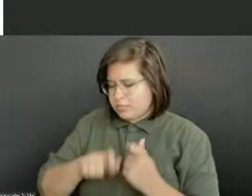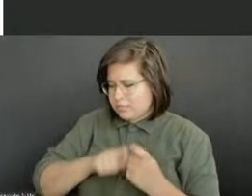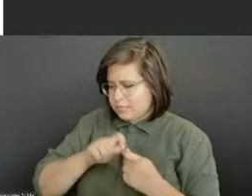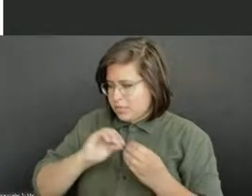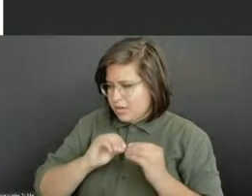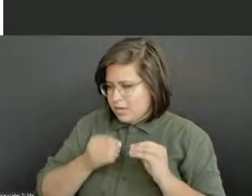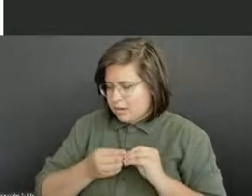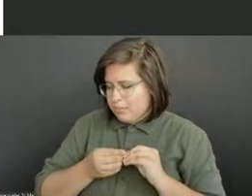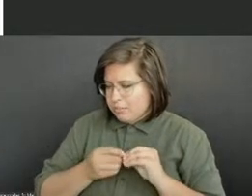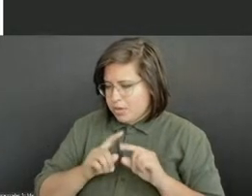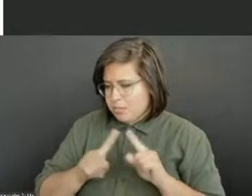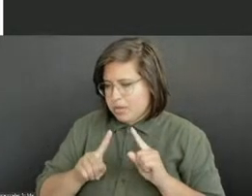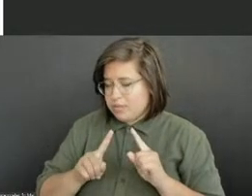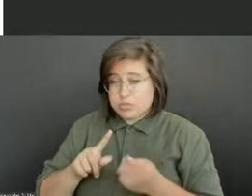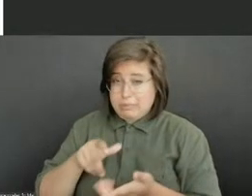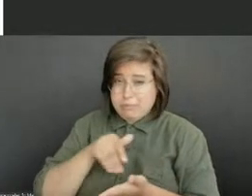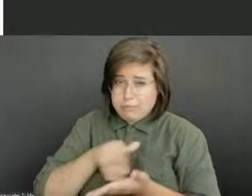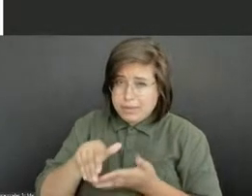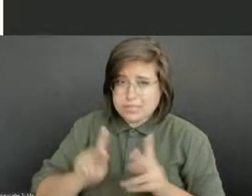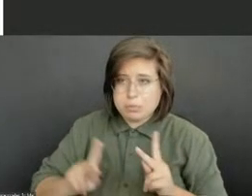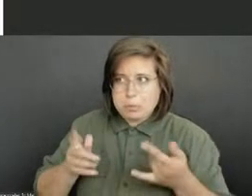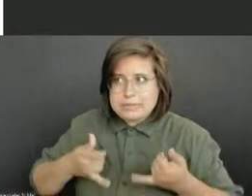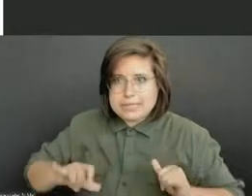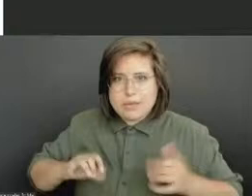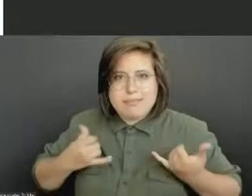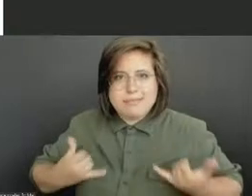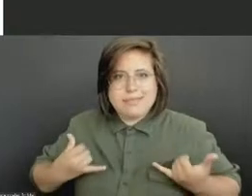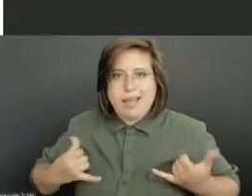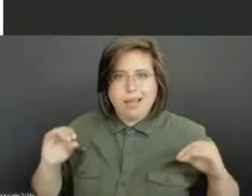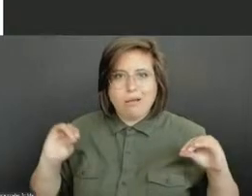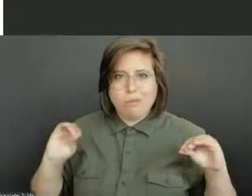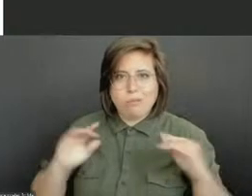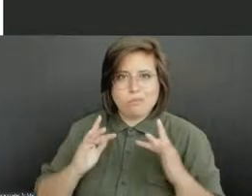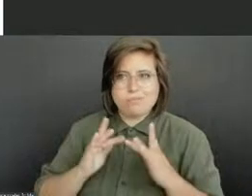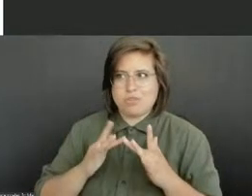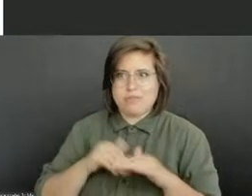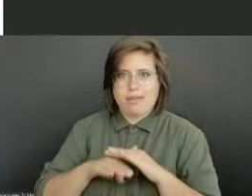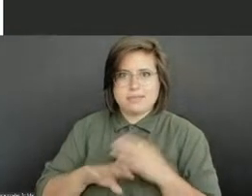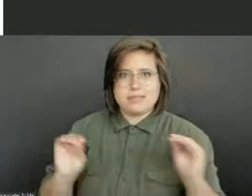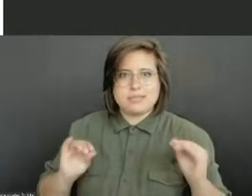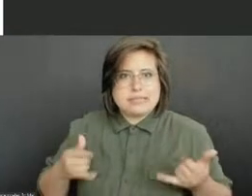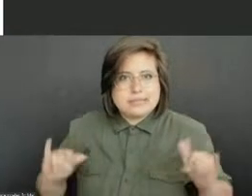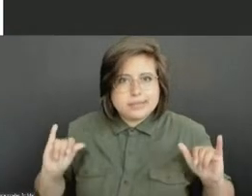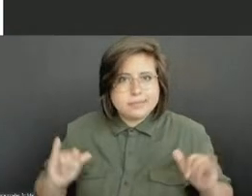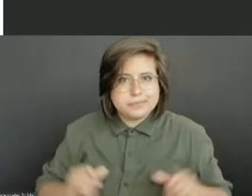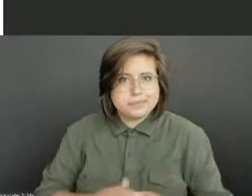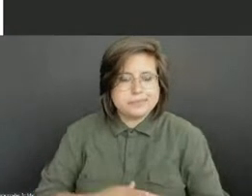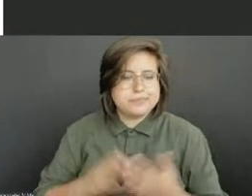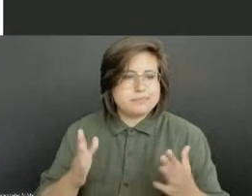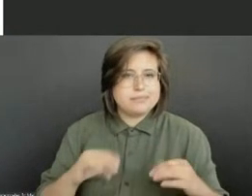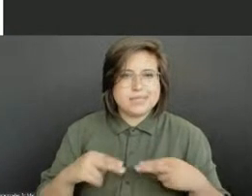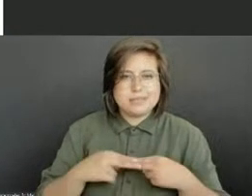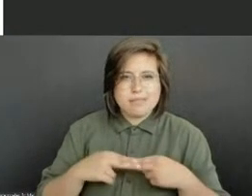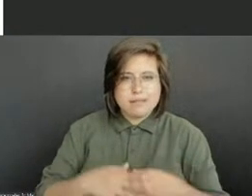the millions of people who still don't have access to the internet. Can we go to the next slide?